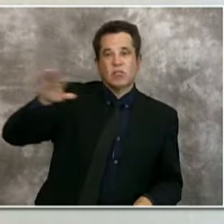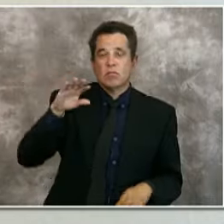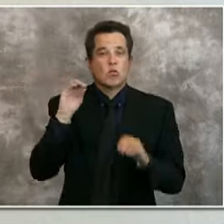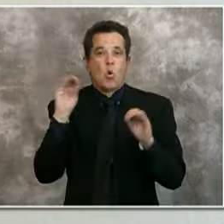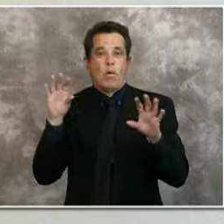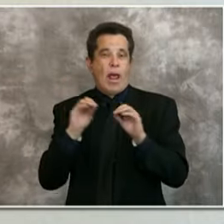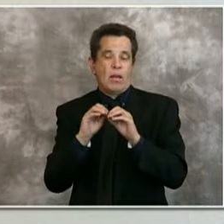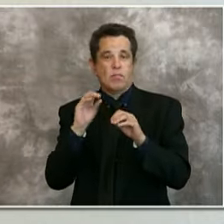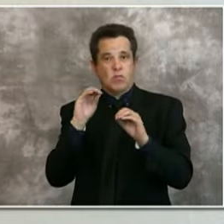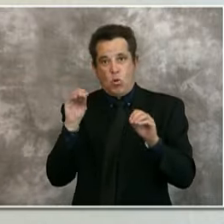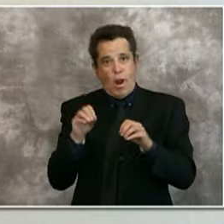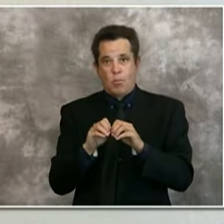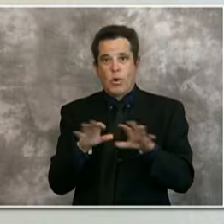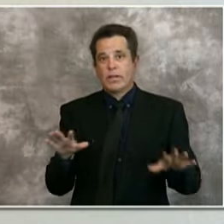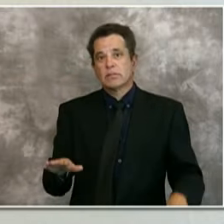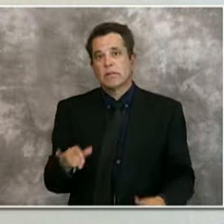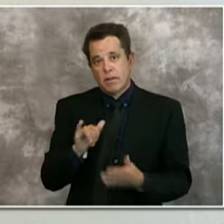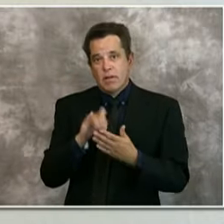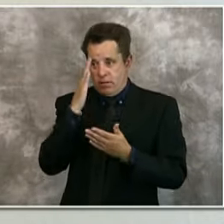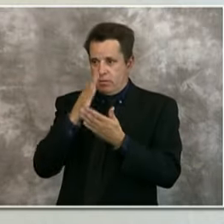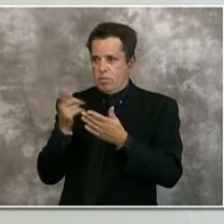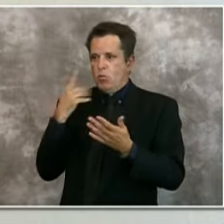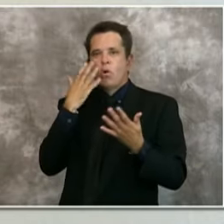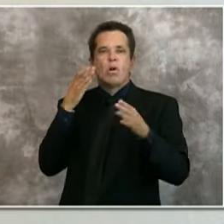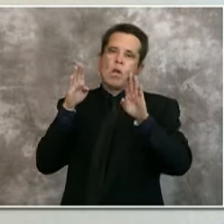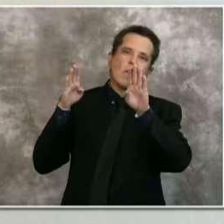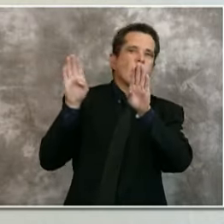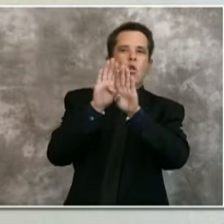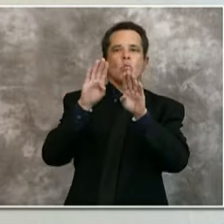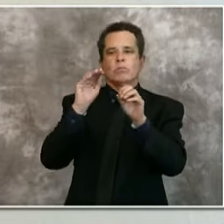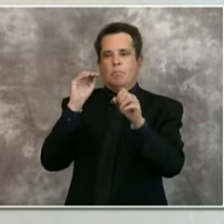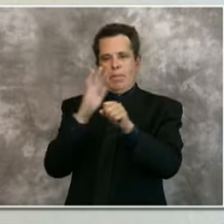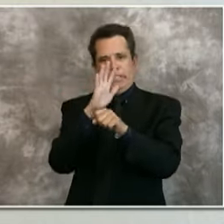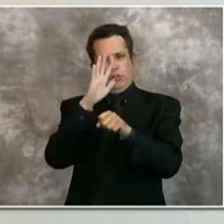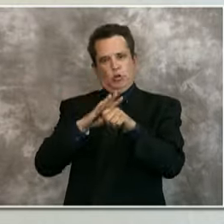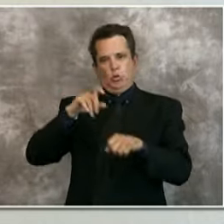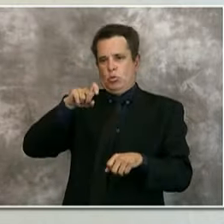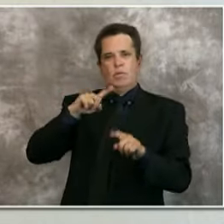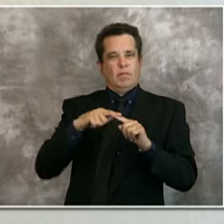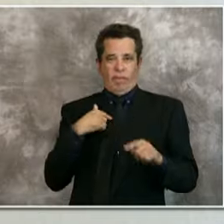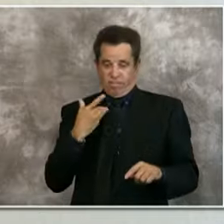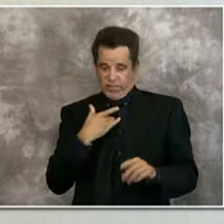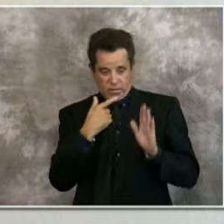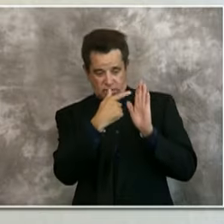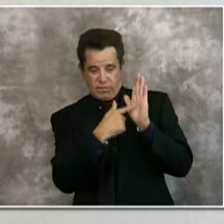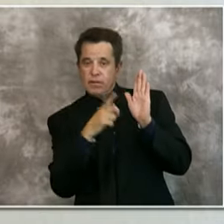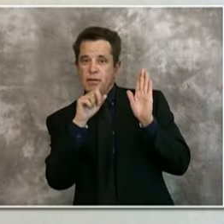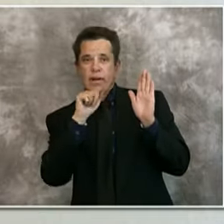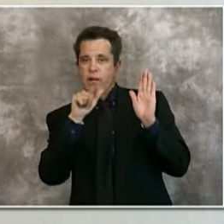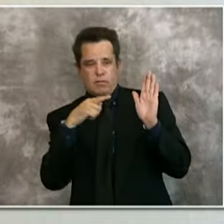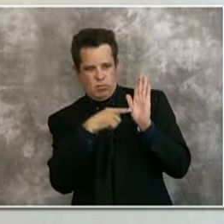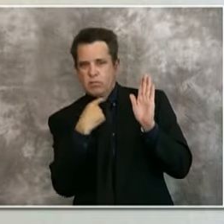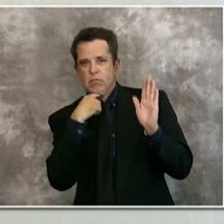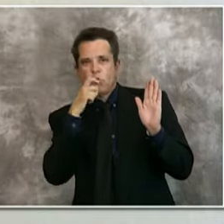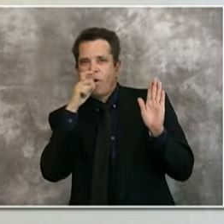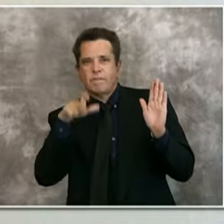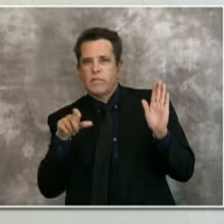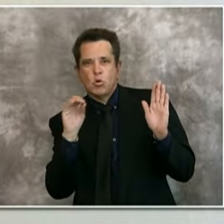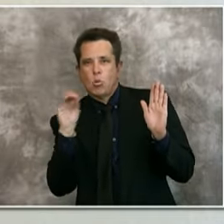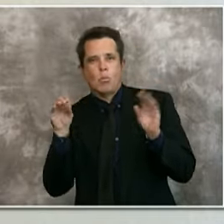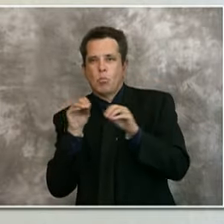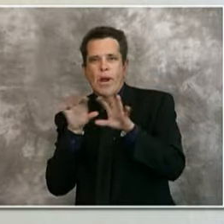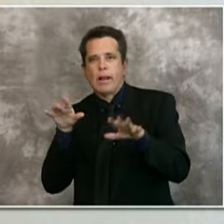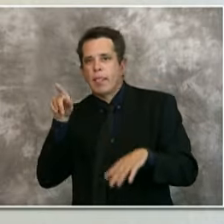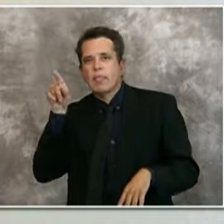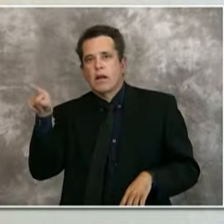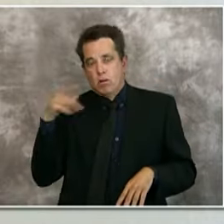that is why, despite calls from some to close the beaches, we do not feel that the public health data supports that action. We do